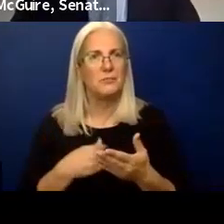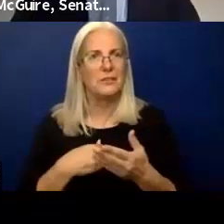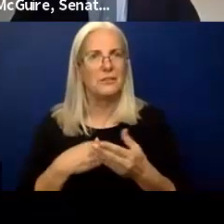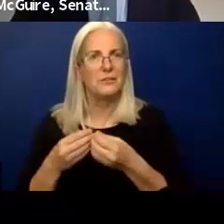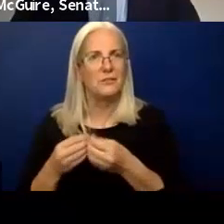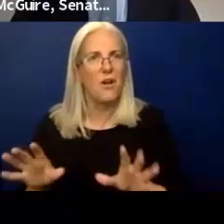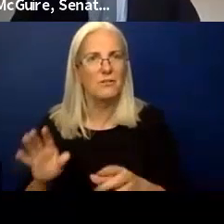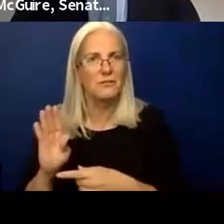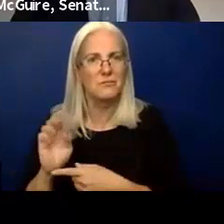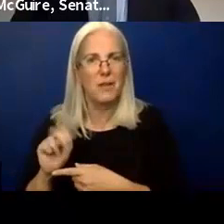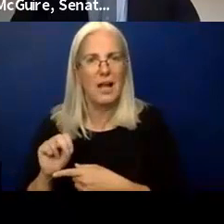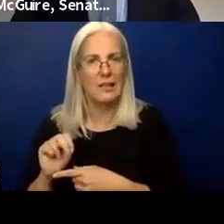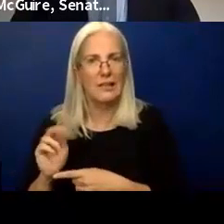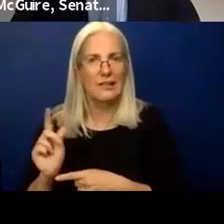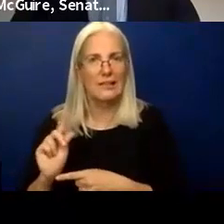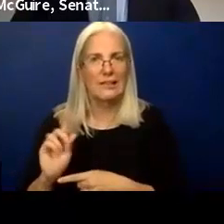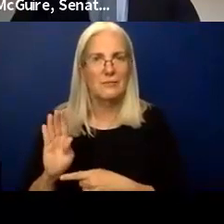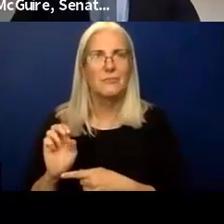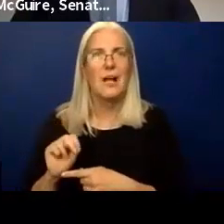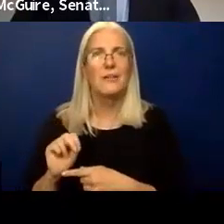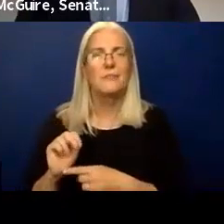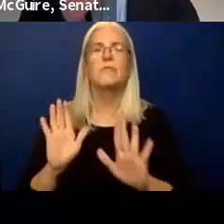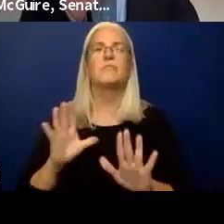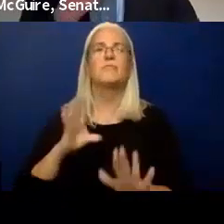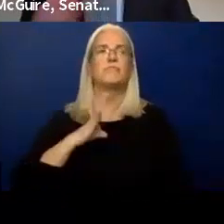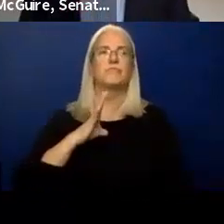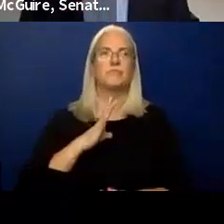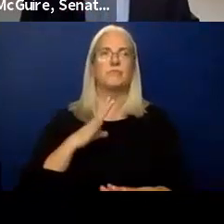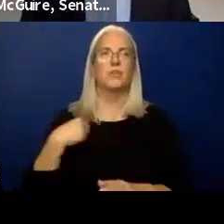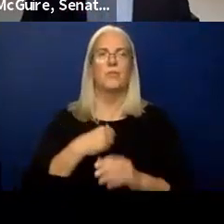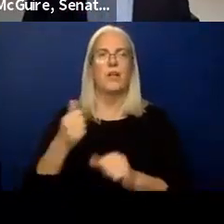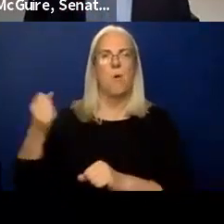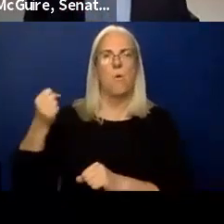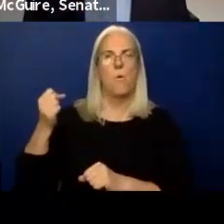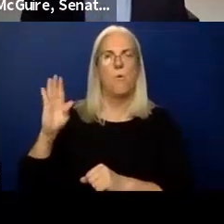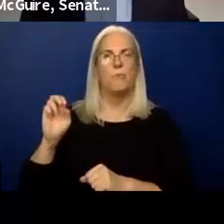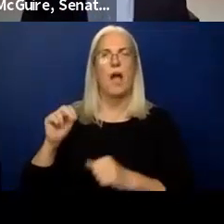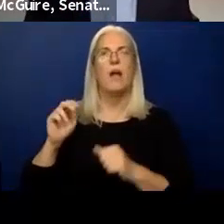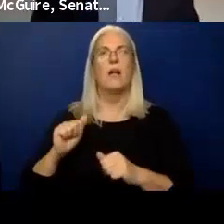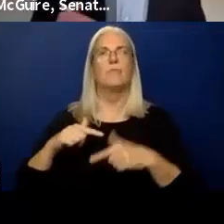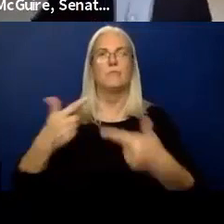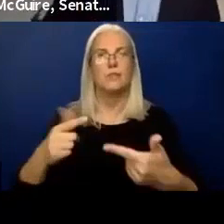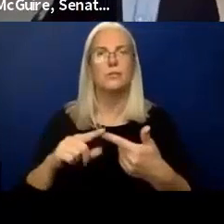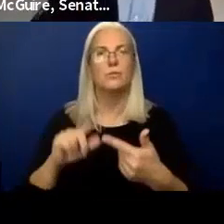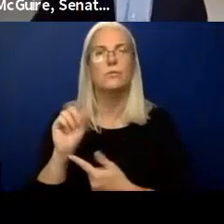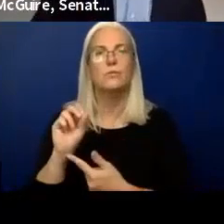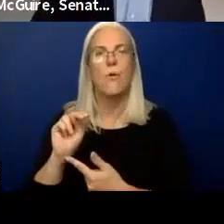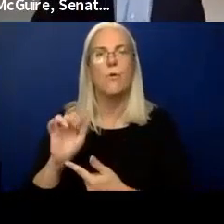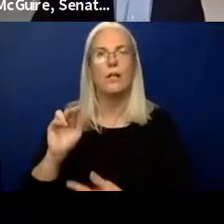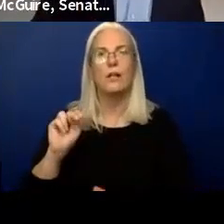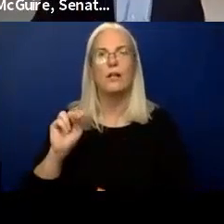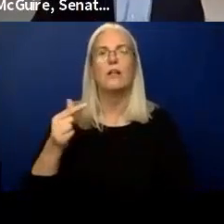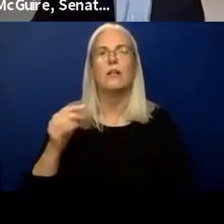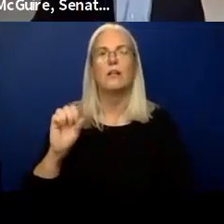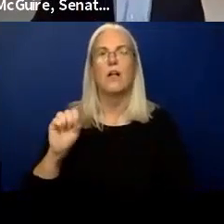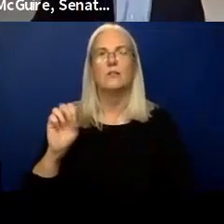Not sure what happened. Okay, well, let's go to Chief Tony Gosner from the City of Santa Rosa. Chief Gosner?